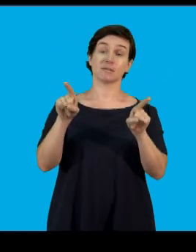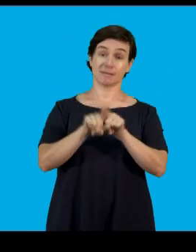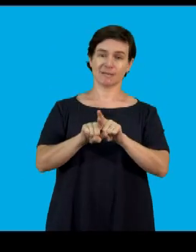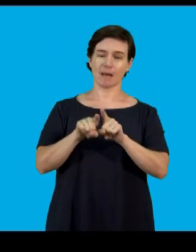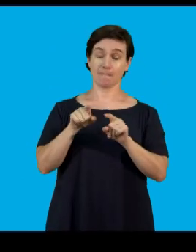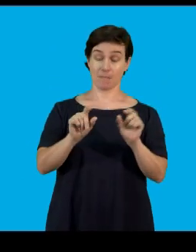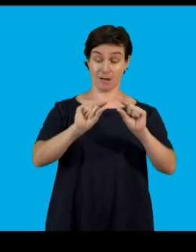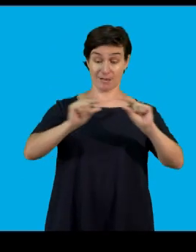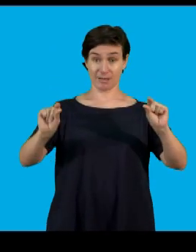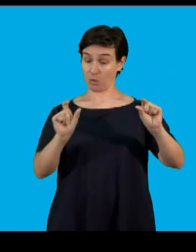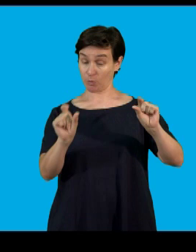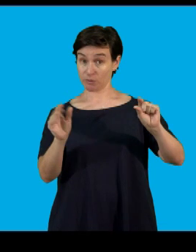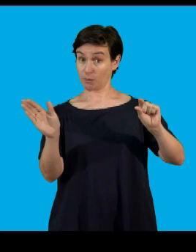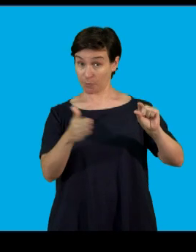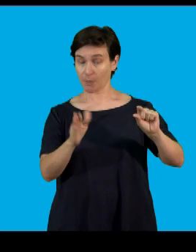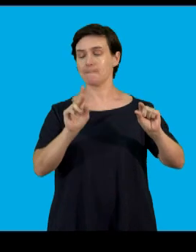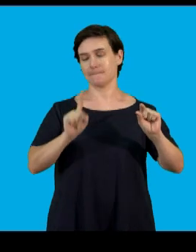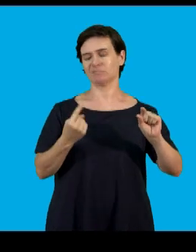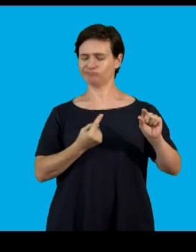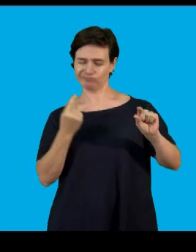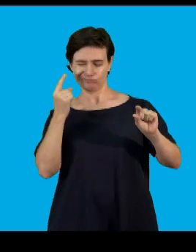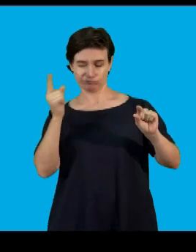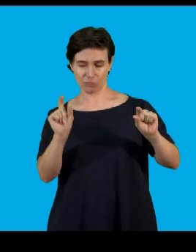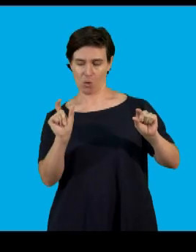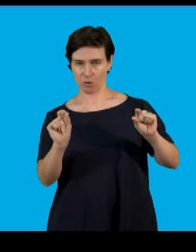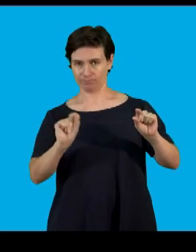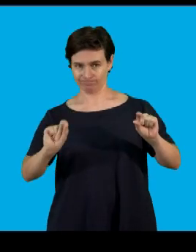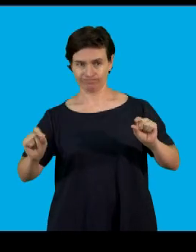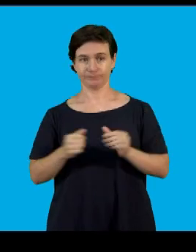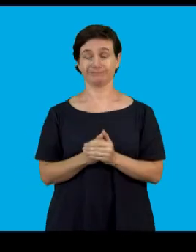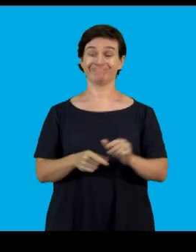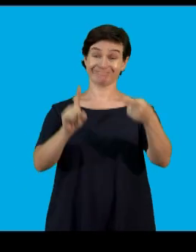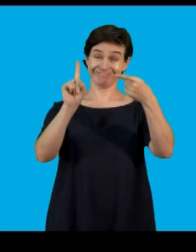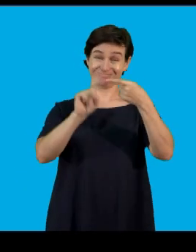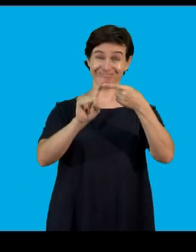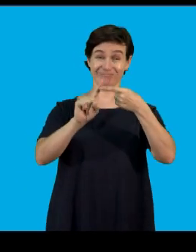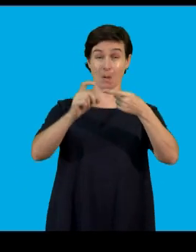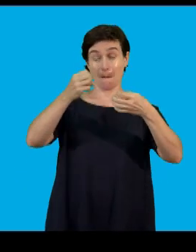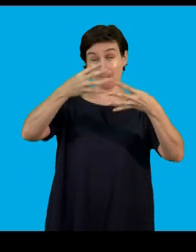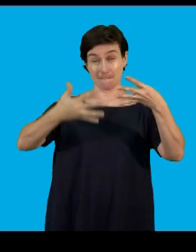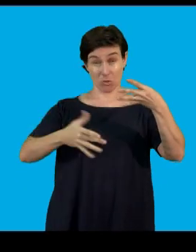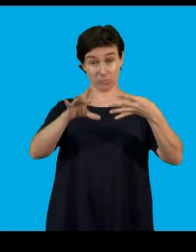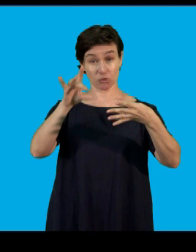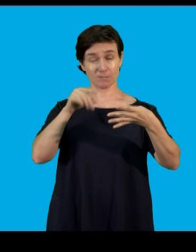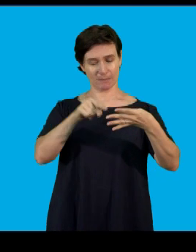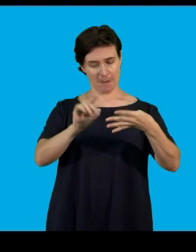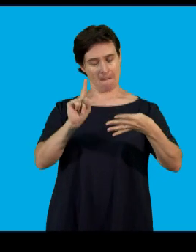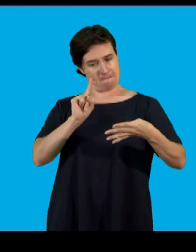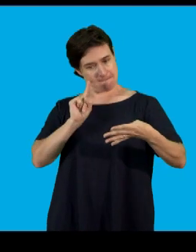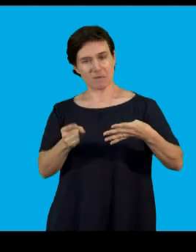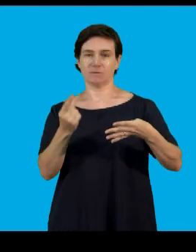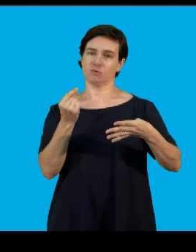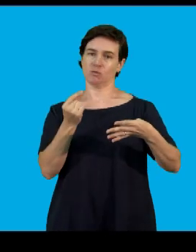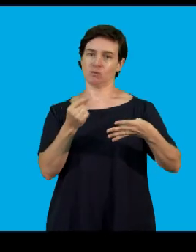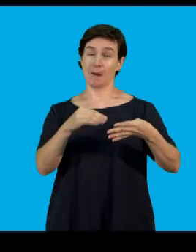the missing words as well. But we're starting off with our multiple choice, which is a compulsory question. Remember, compulsory means what?